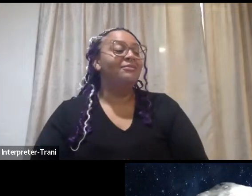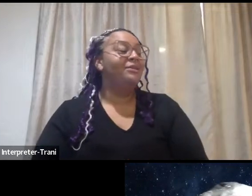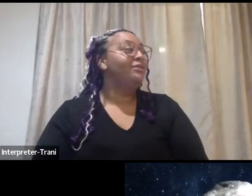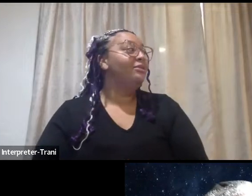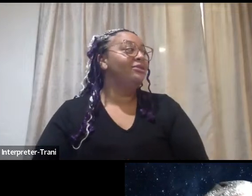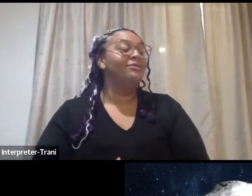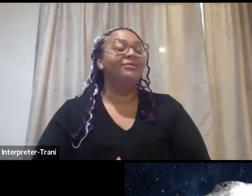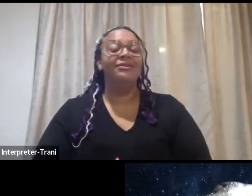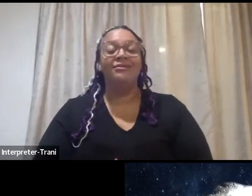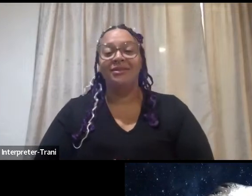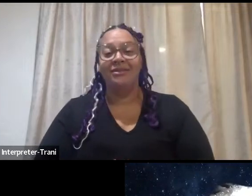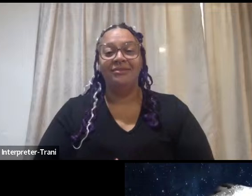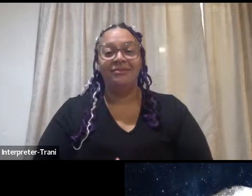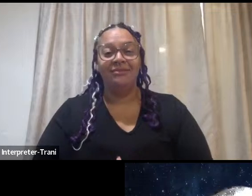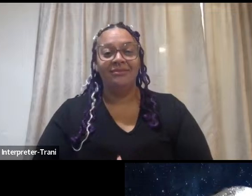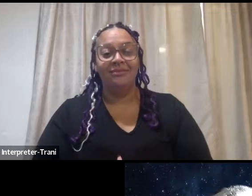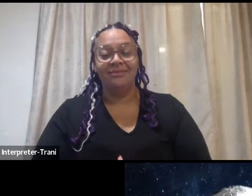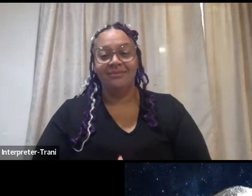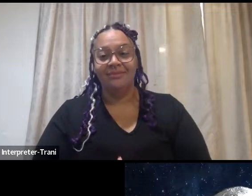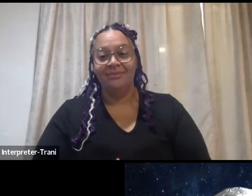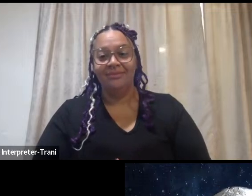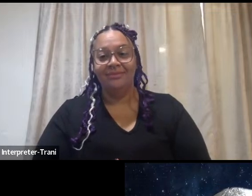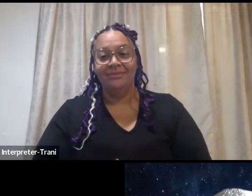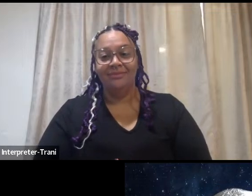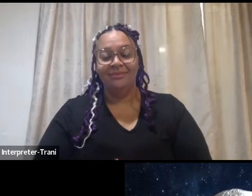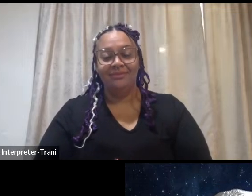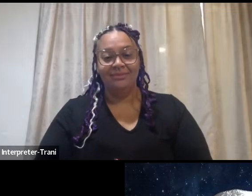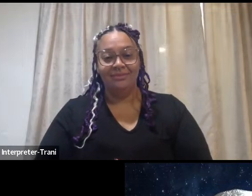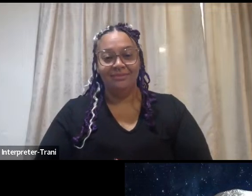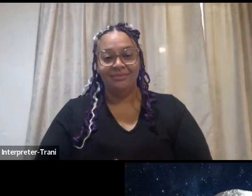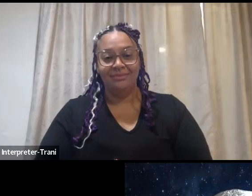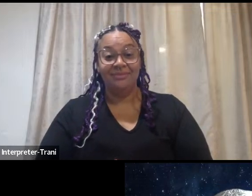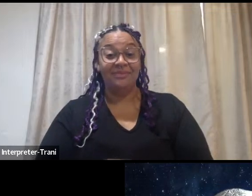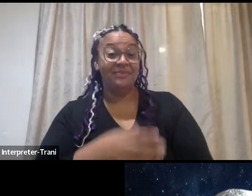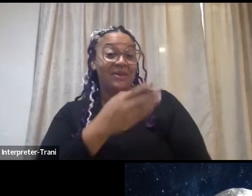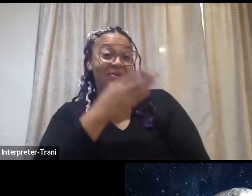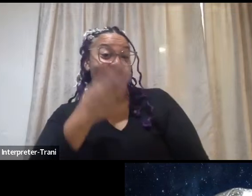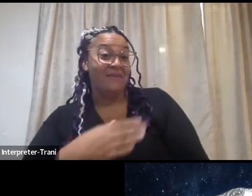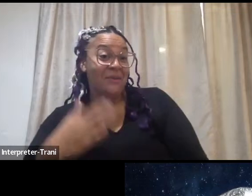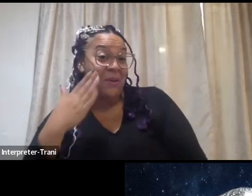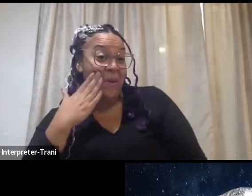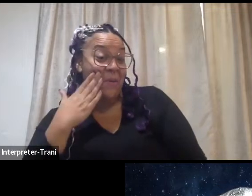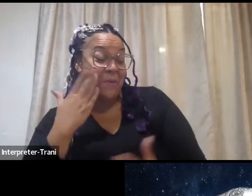It always depends on those aspects, so never know.